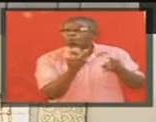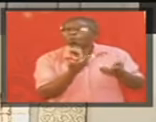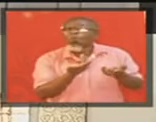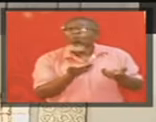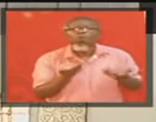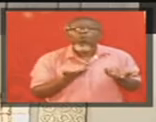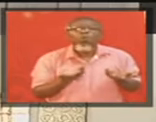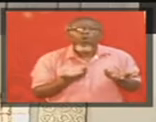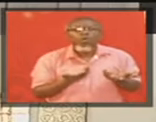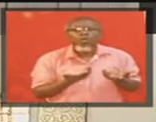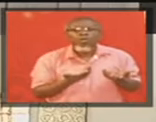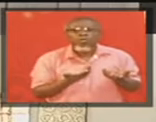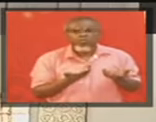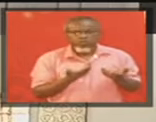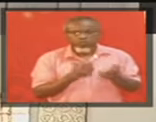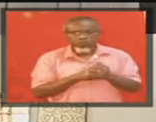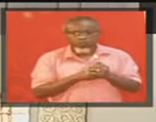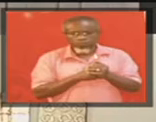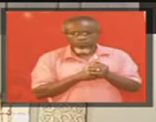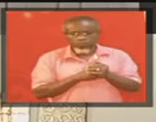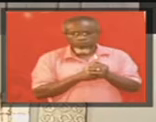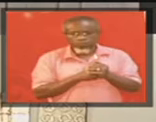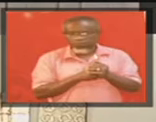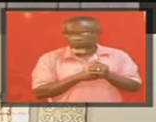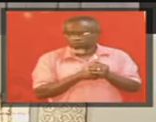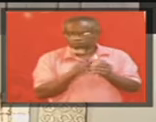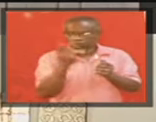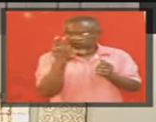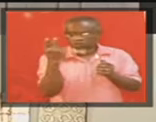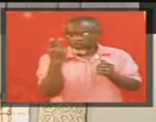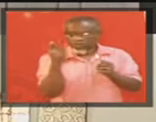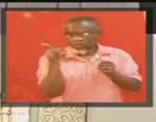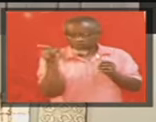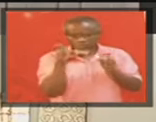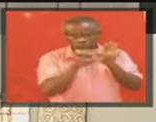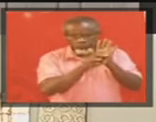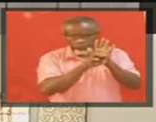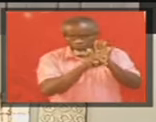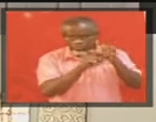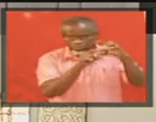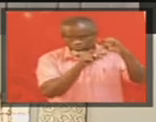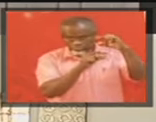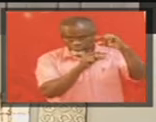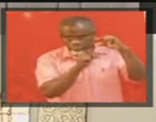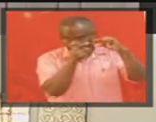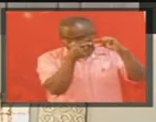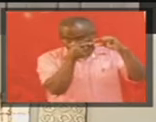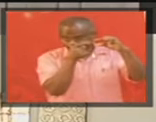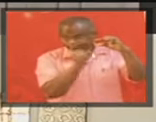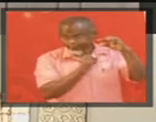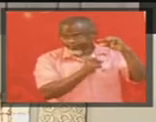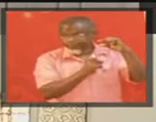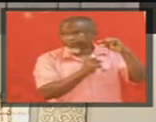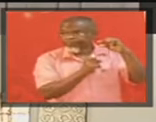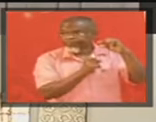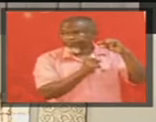oximeter, and I'm going to show you from the side. And a demonstration of how it works